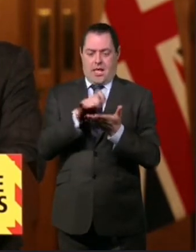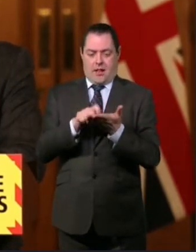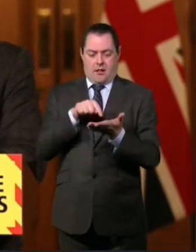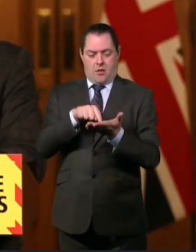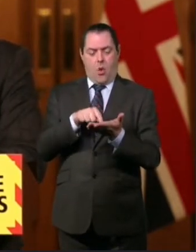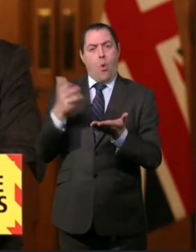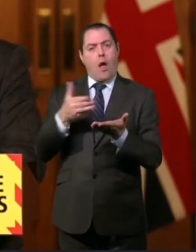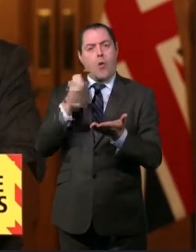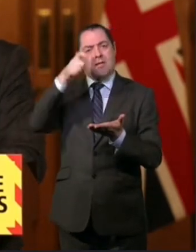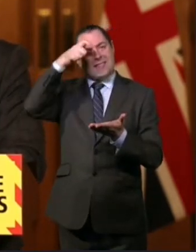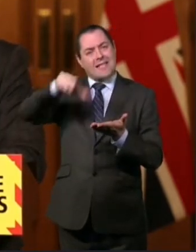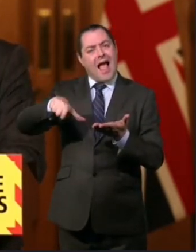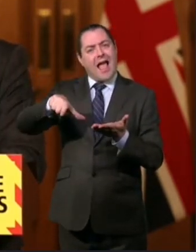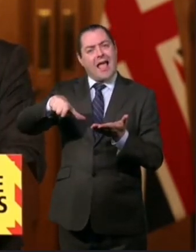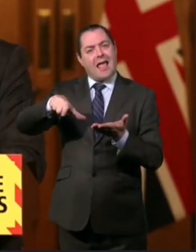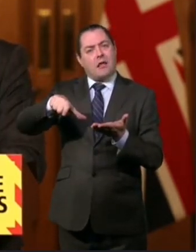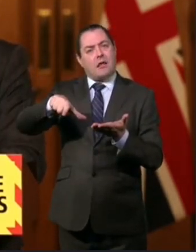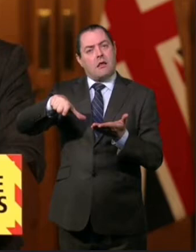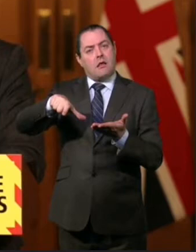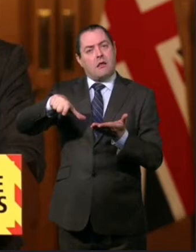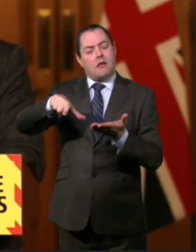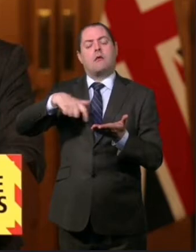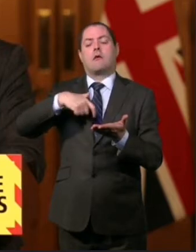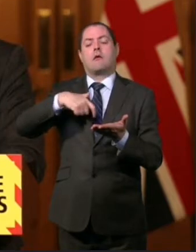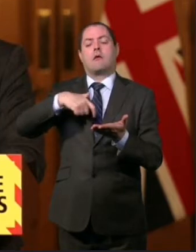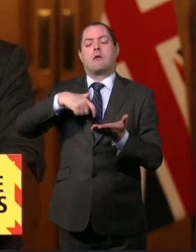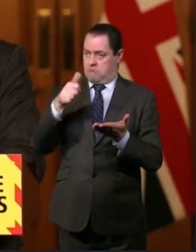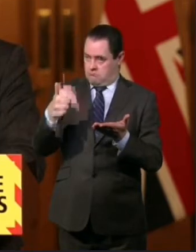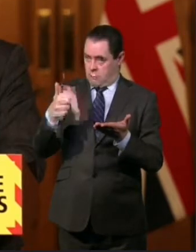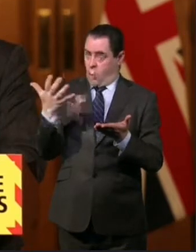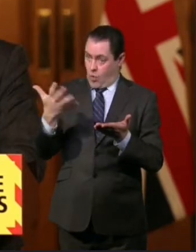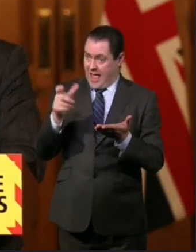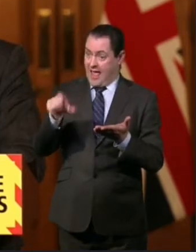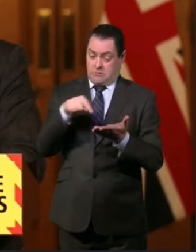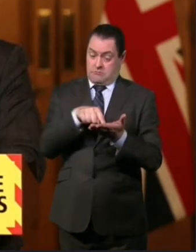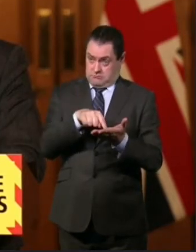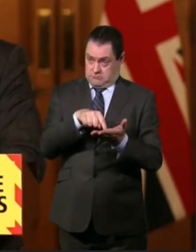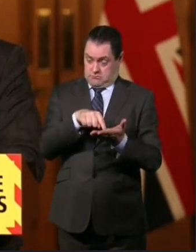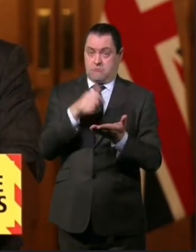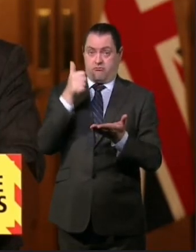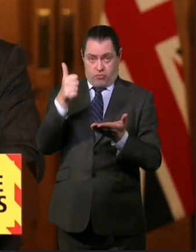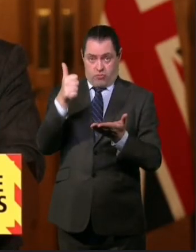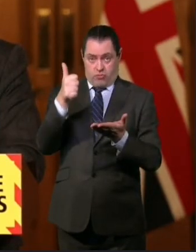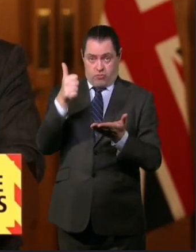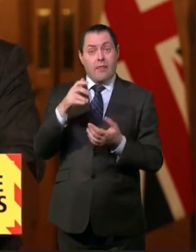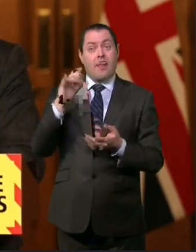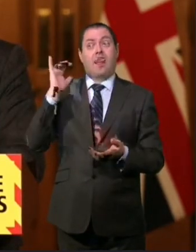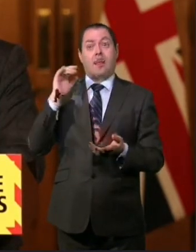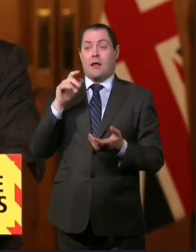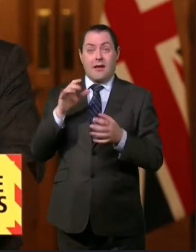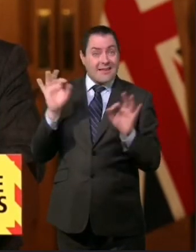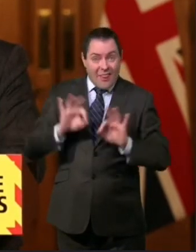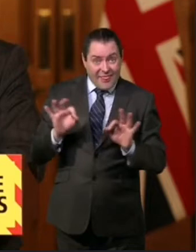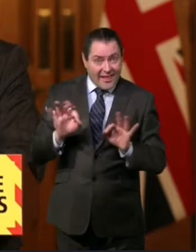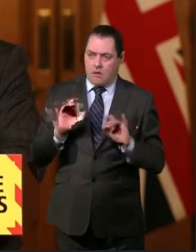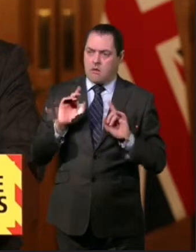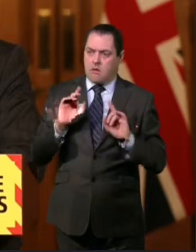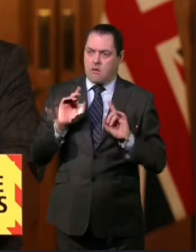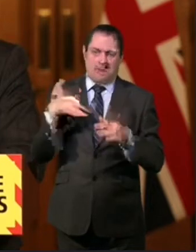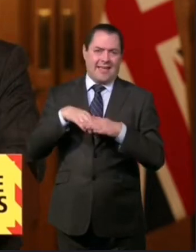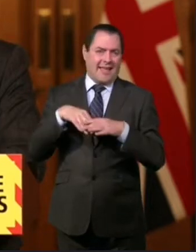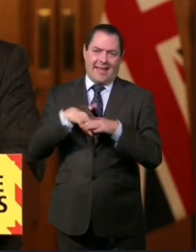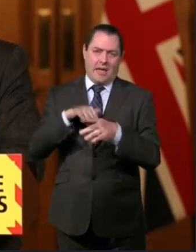things and will kick you off the plane if you don't have it. You then have to quarantine for 10 days once you arrive, or 5 days if you get a